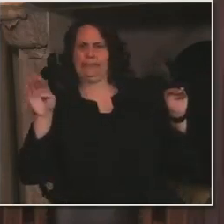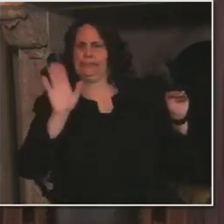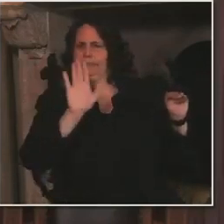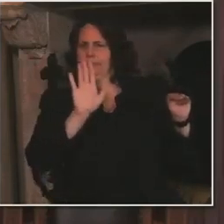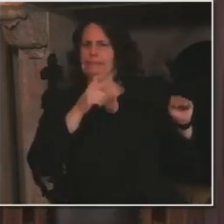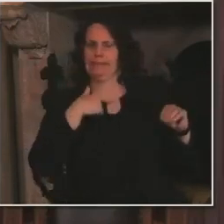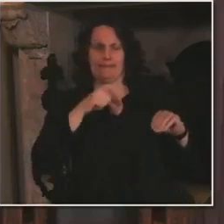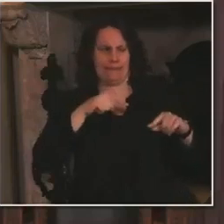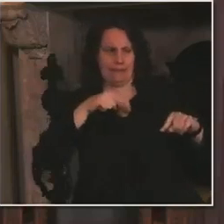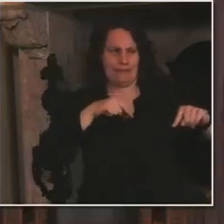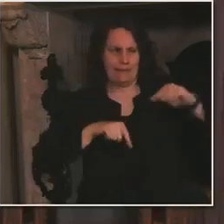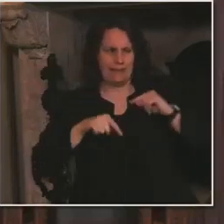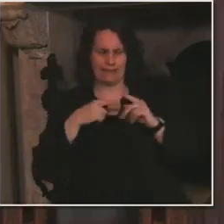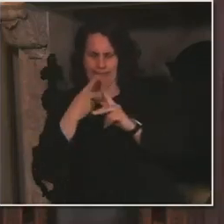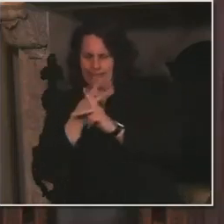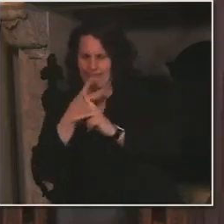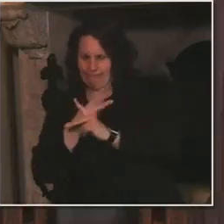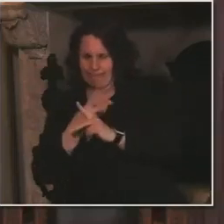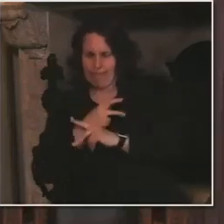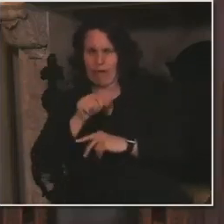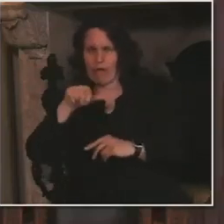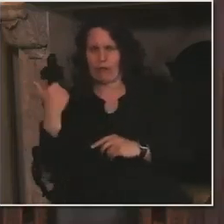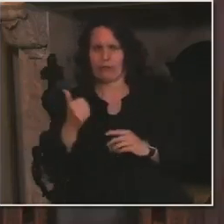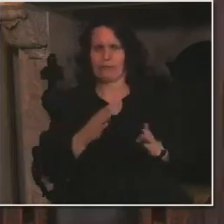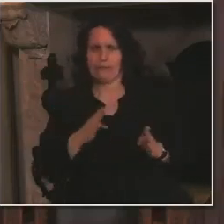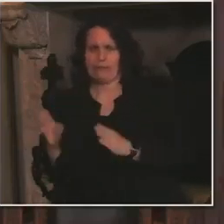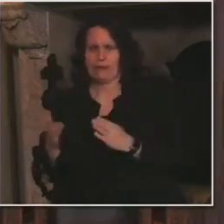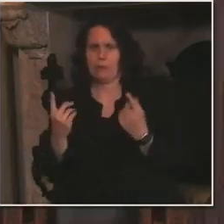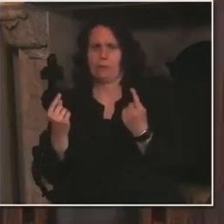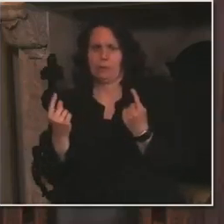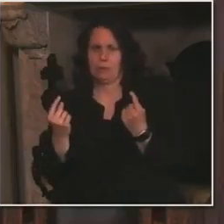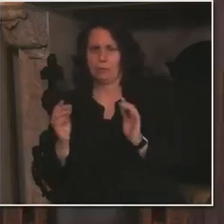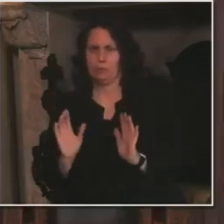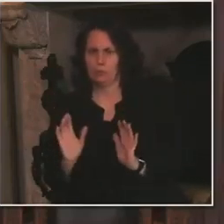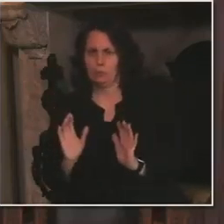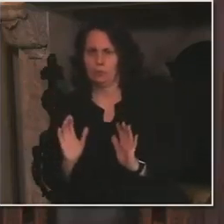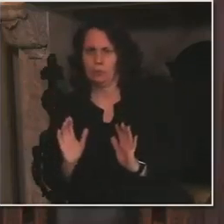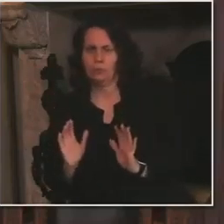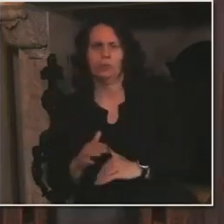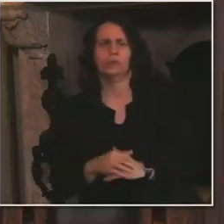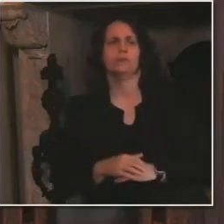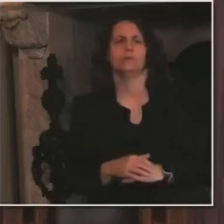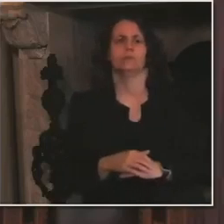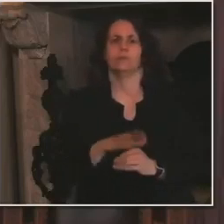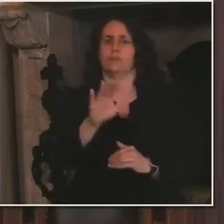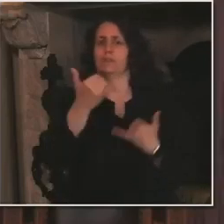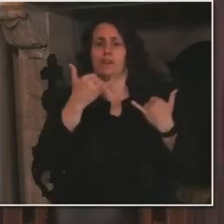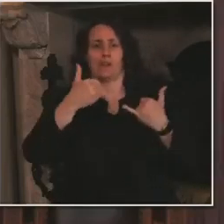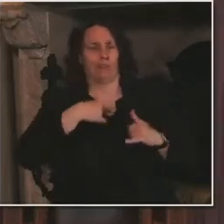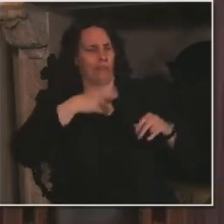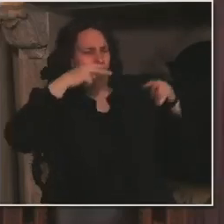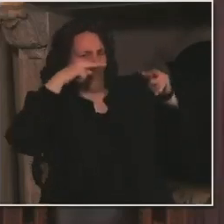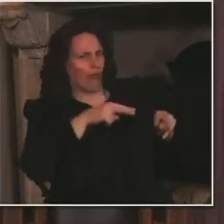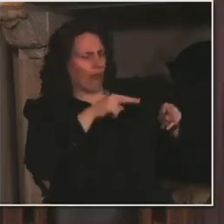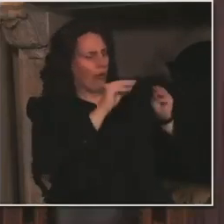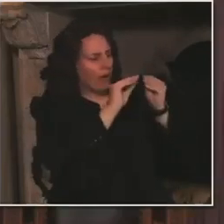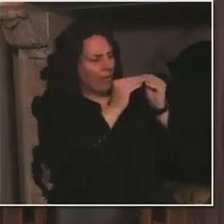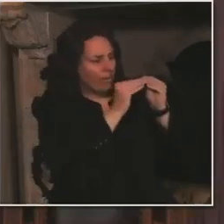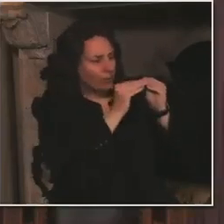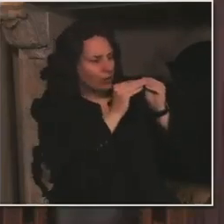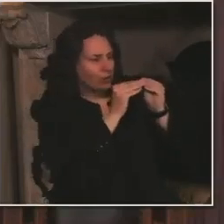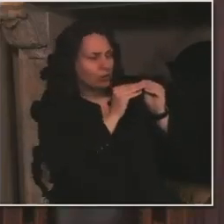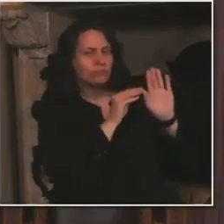it's also, you know, it's following the data, following what's going on. We anticipate that with more